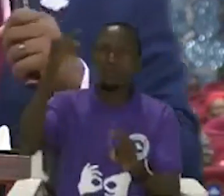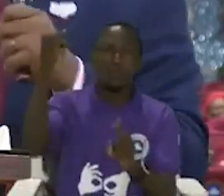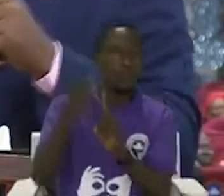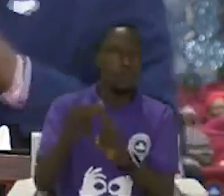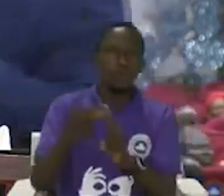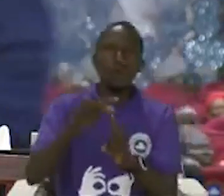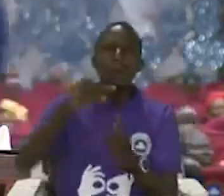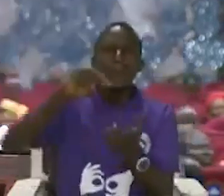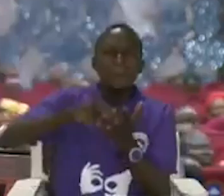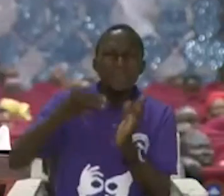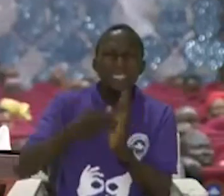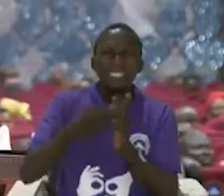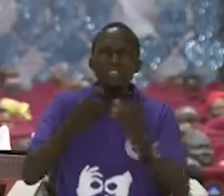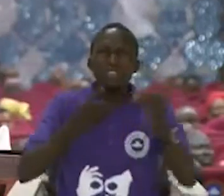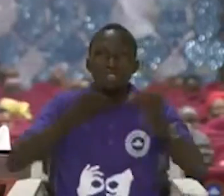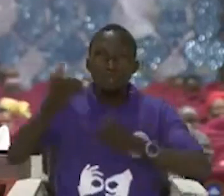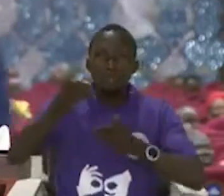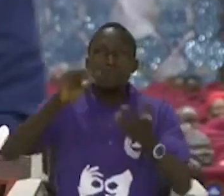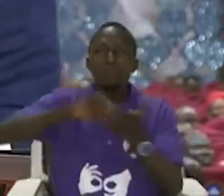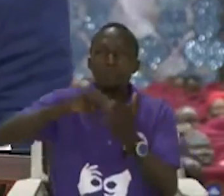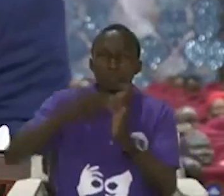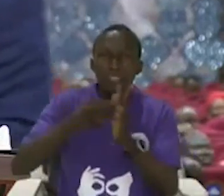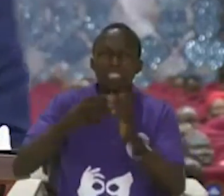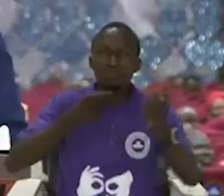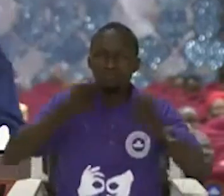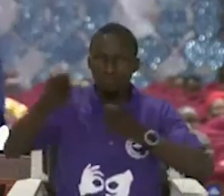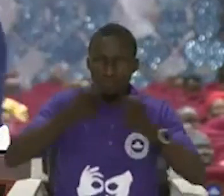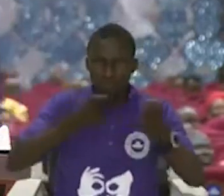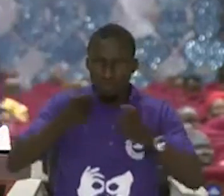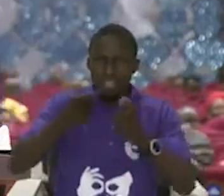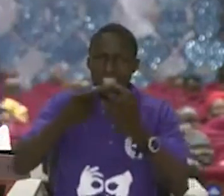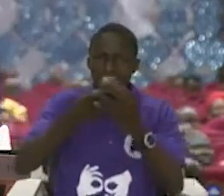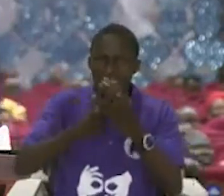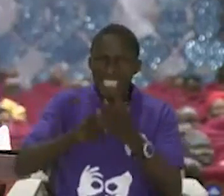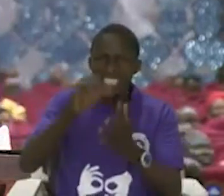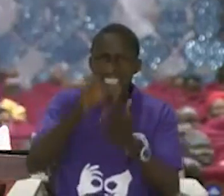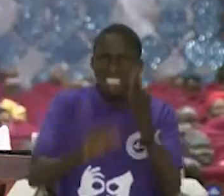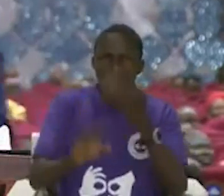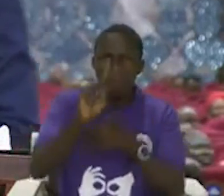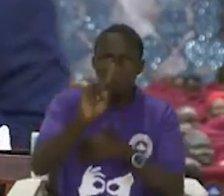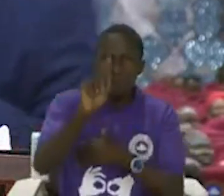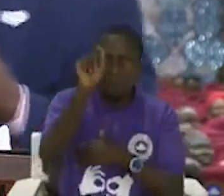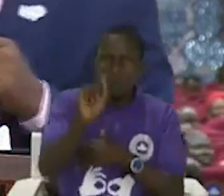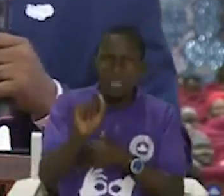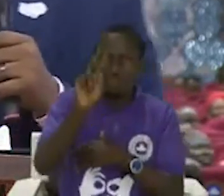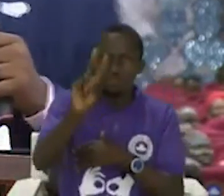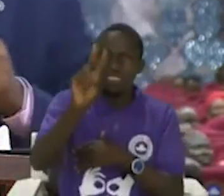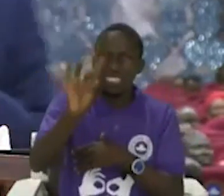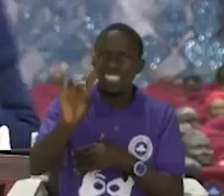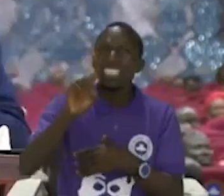say dominion, it is to rule. Genesis chapter 1 verse 26, he says subdue.